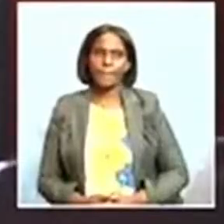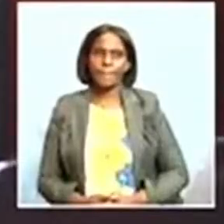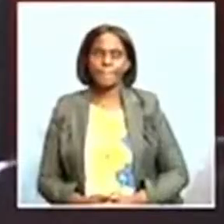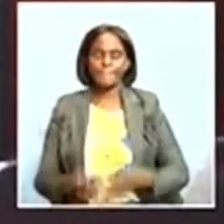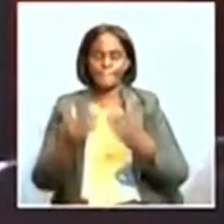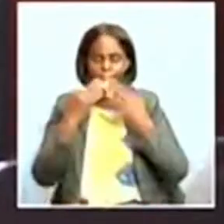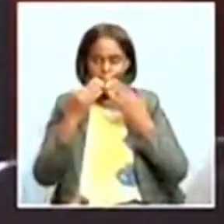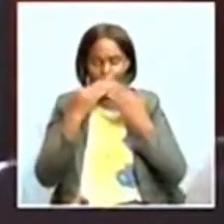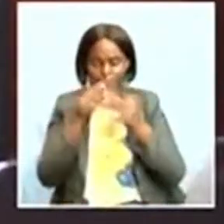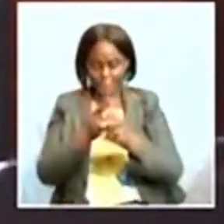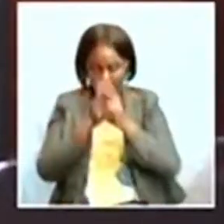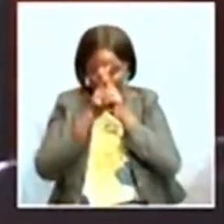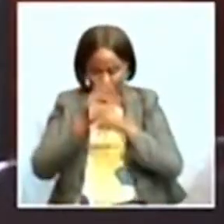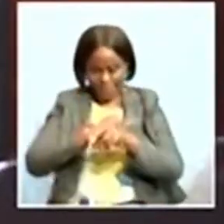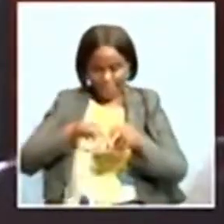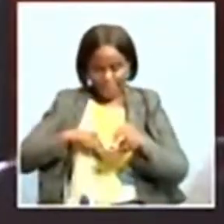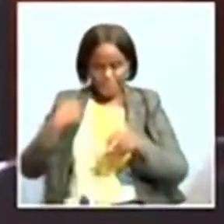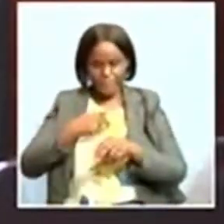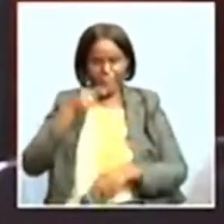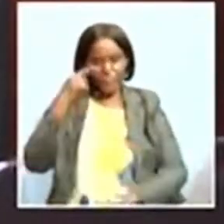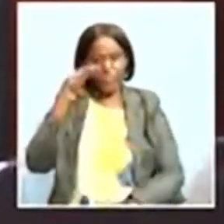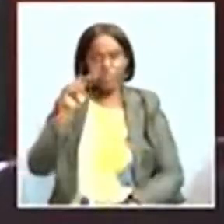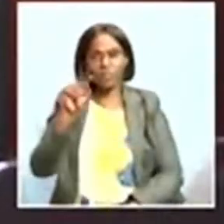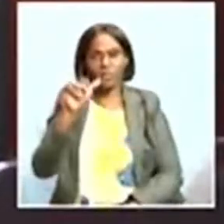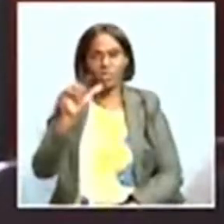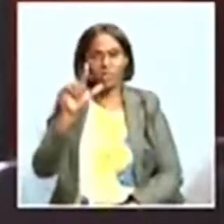Thank you. The Honorable Member for Nalolo.